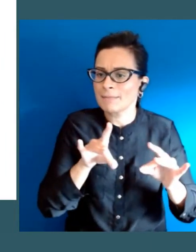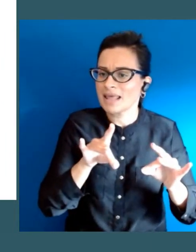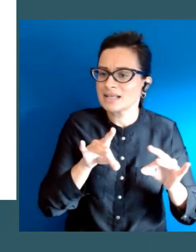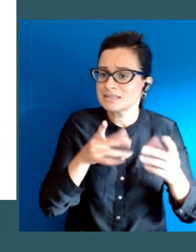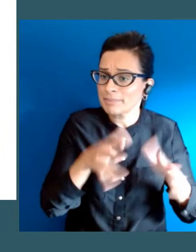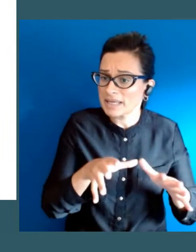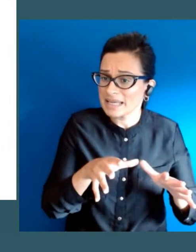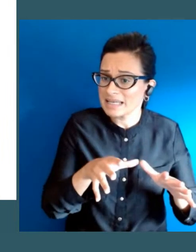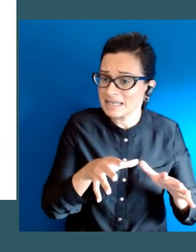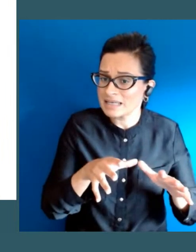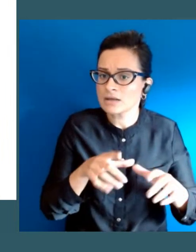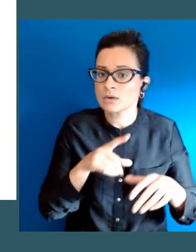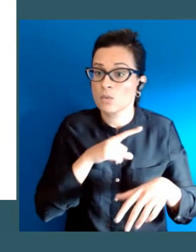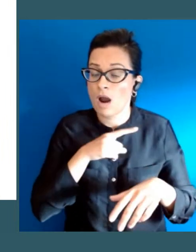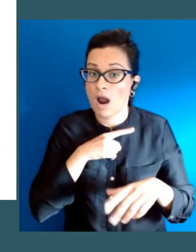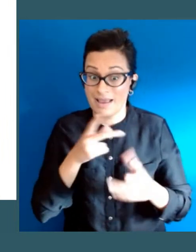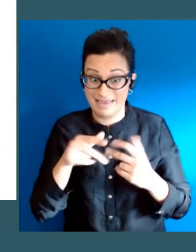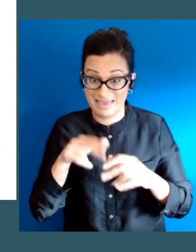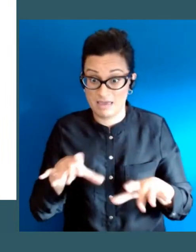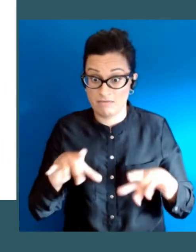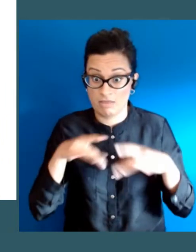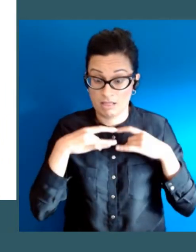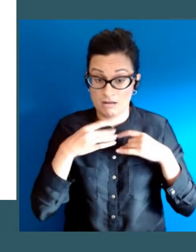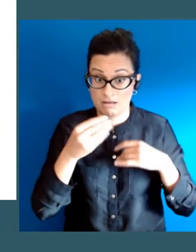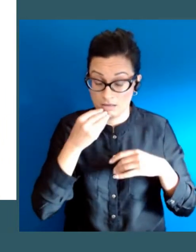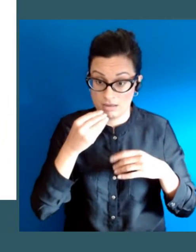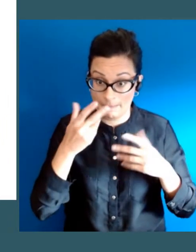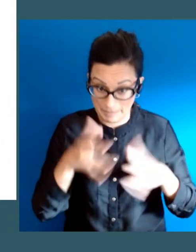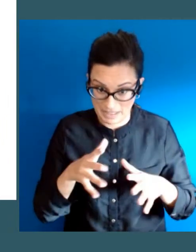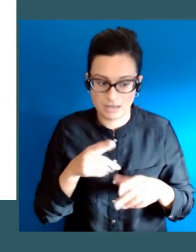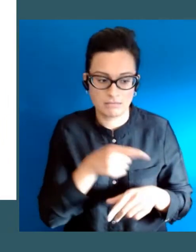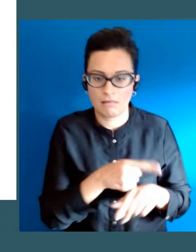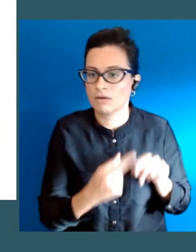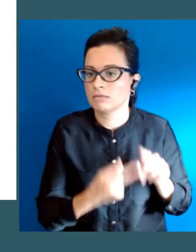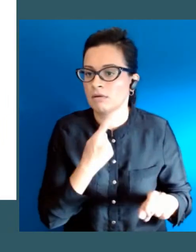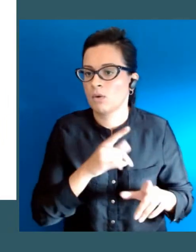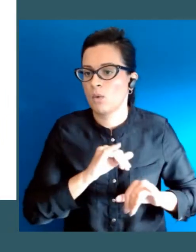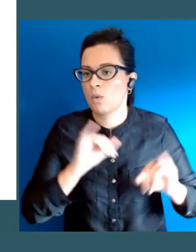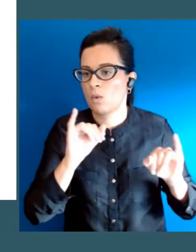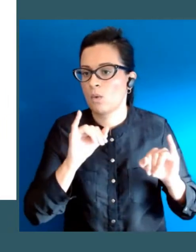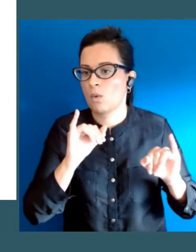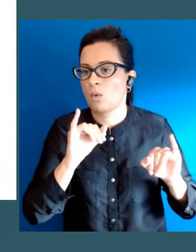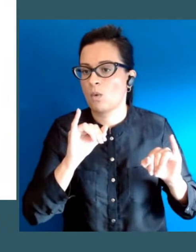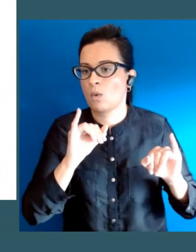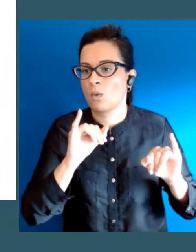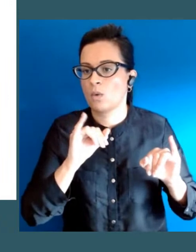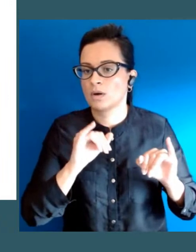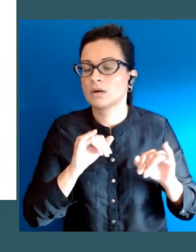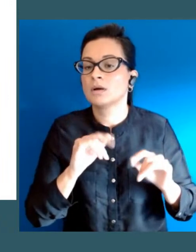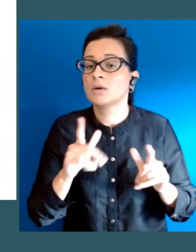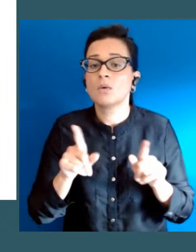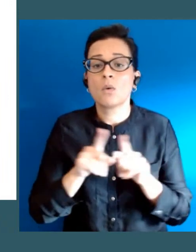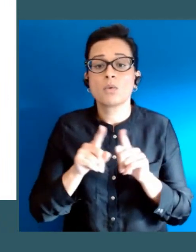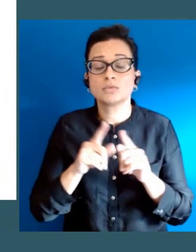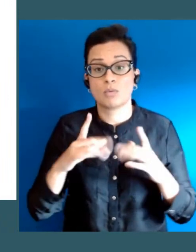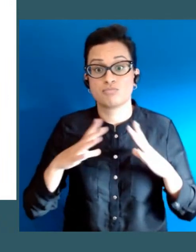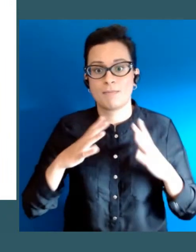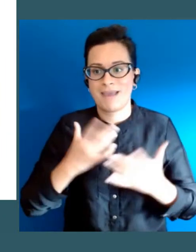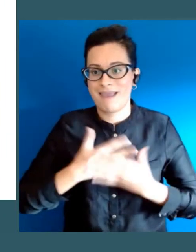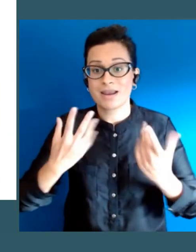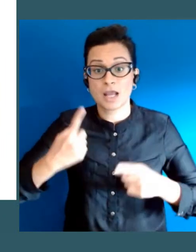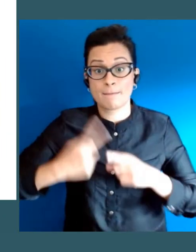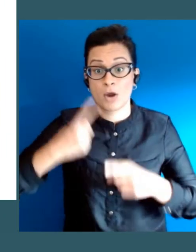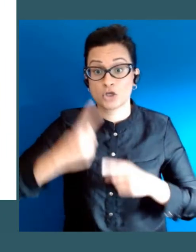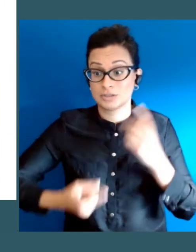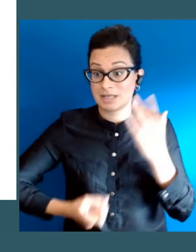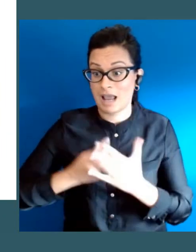know the devastating effect that it might have on their child. And also be prepared for any emergency.